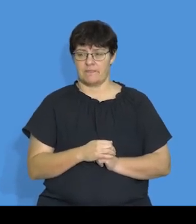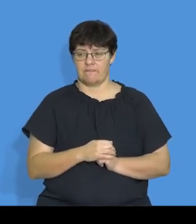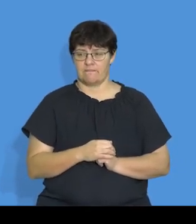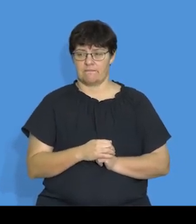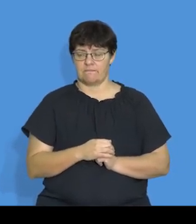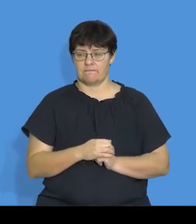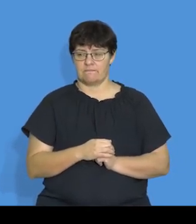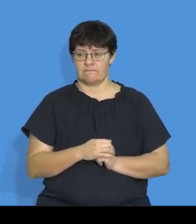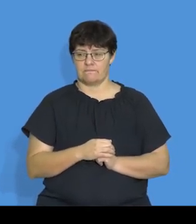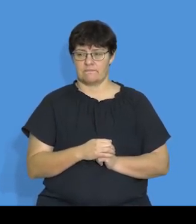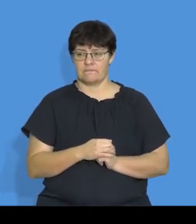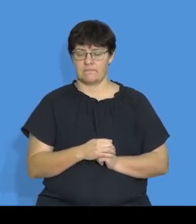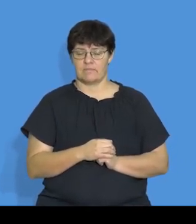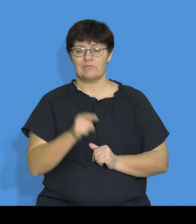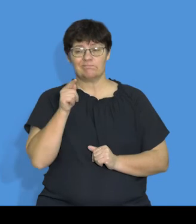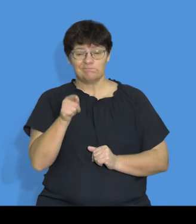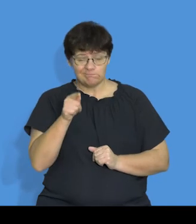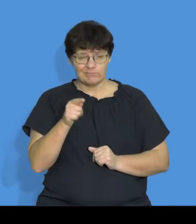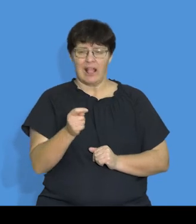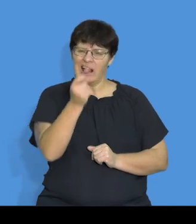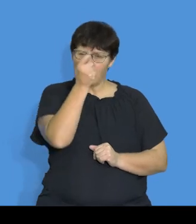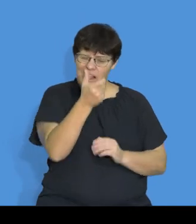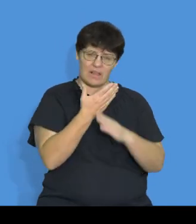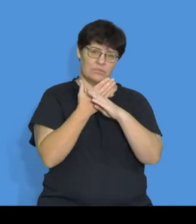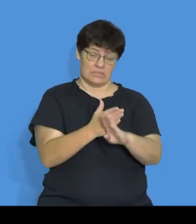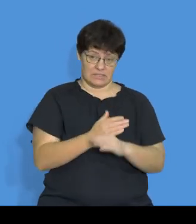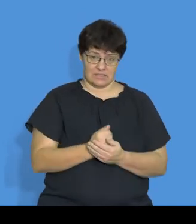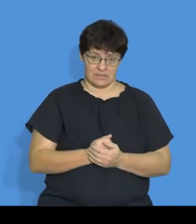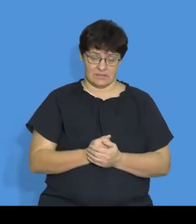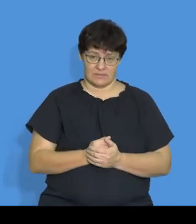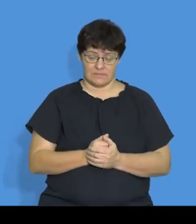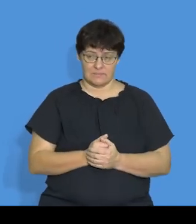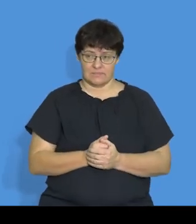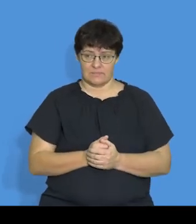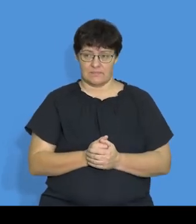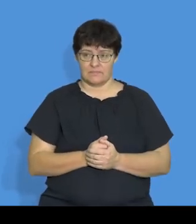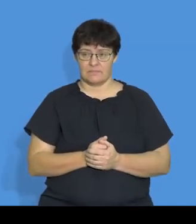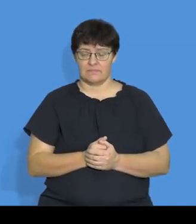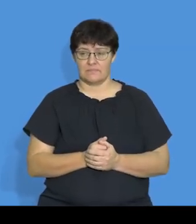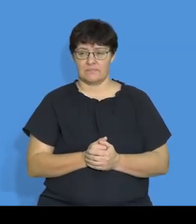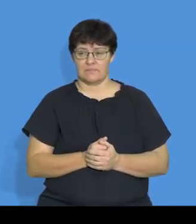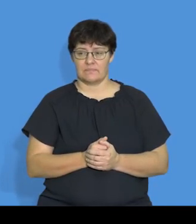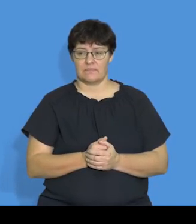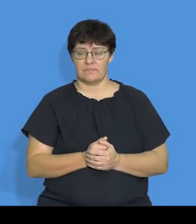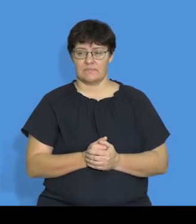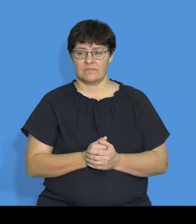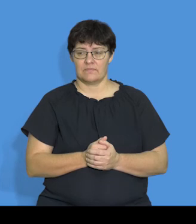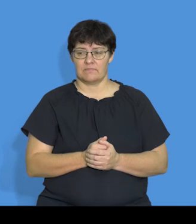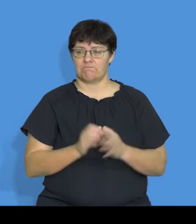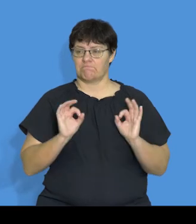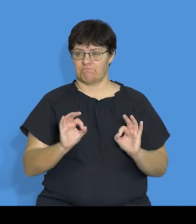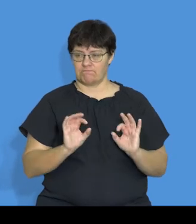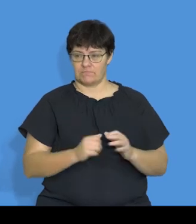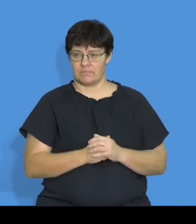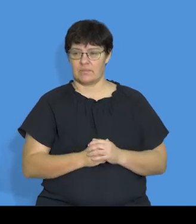0.75 ohms. So this is a very small resistance that the battery actually has, right? So we're good with that.